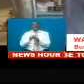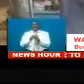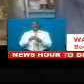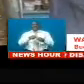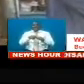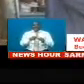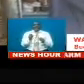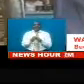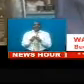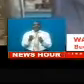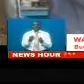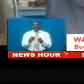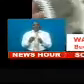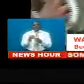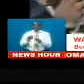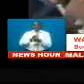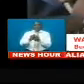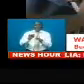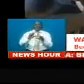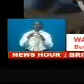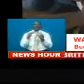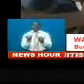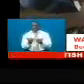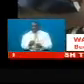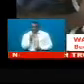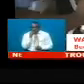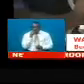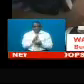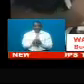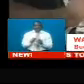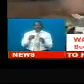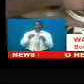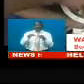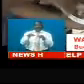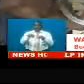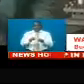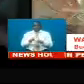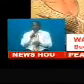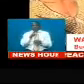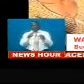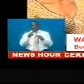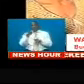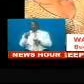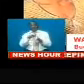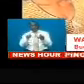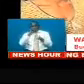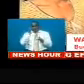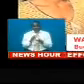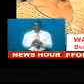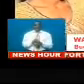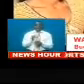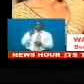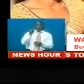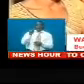and undertake on-the-spot screening of companies for registration. At an investment forum at WA, the regional